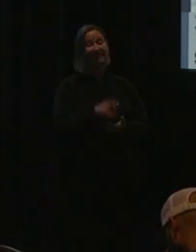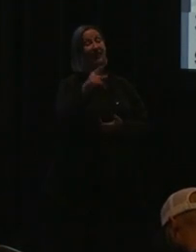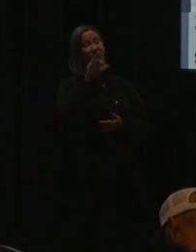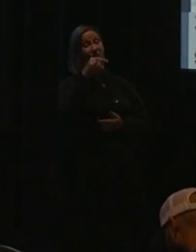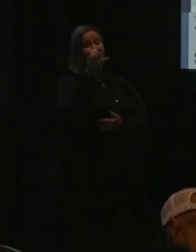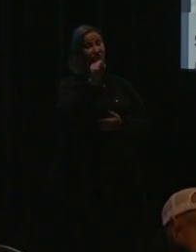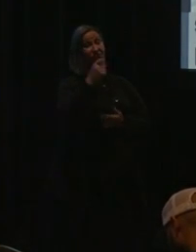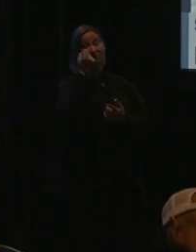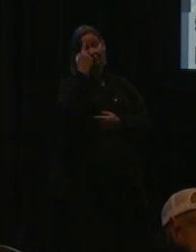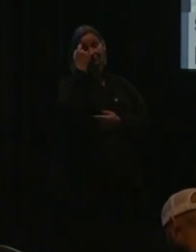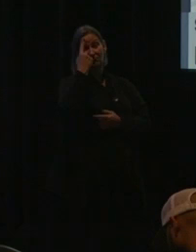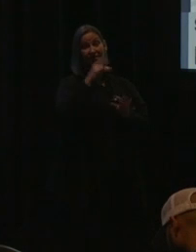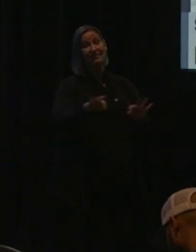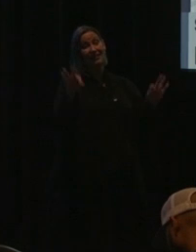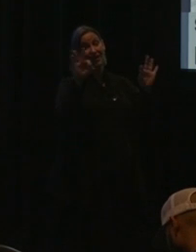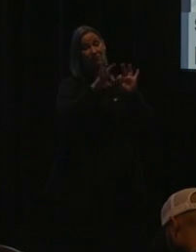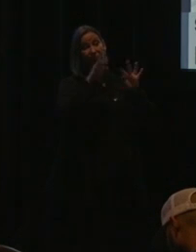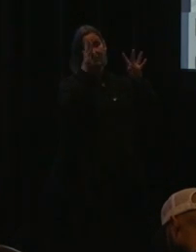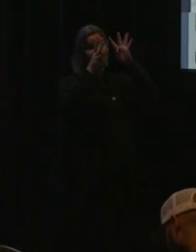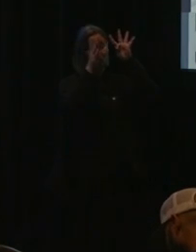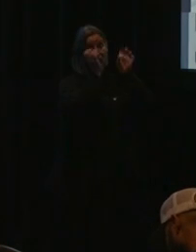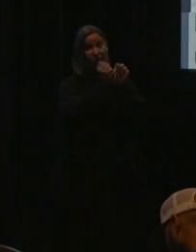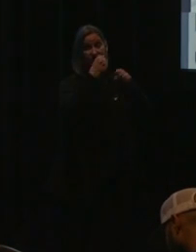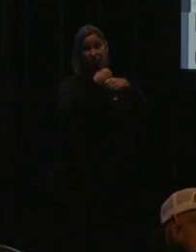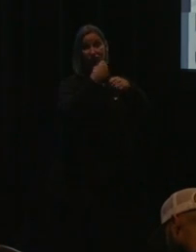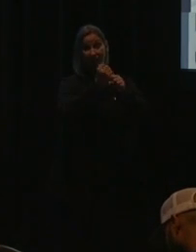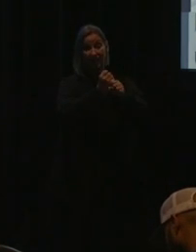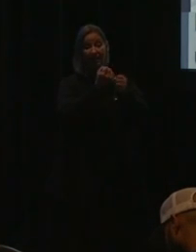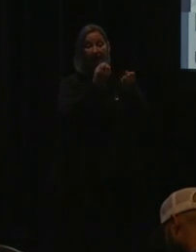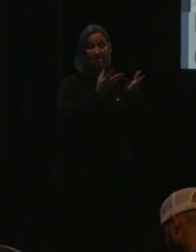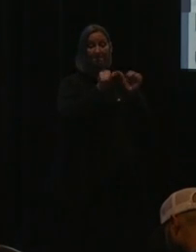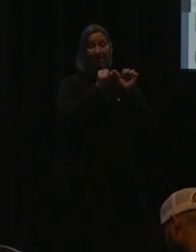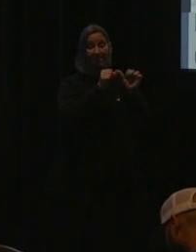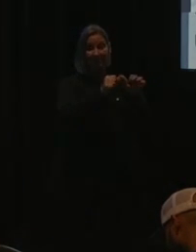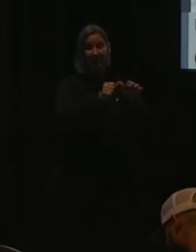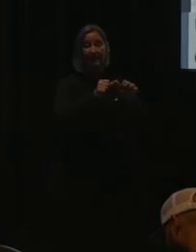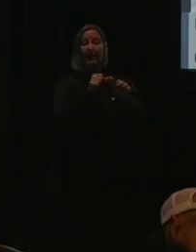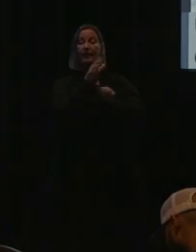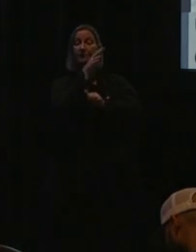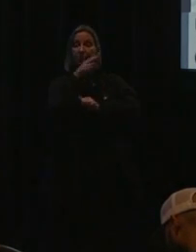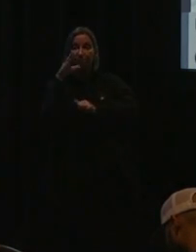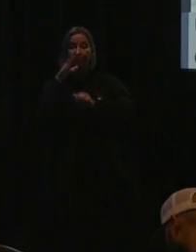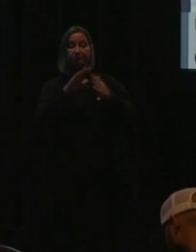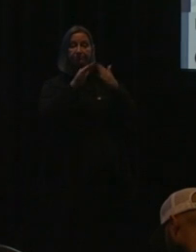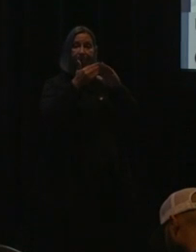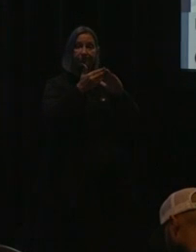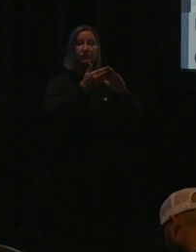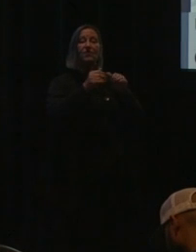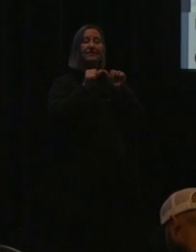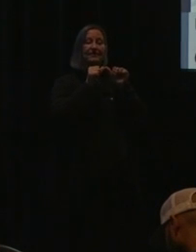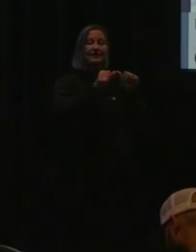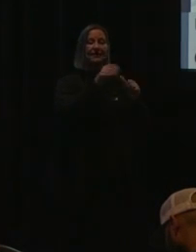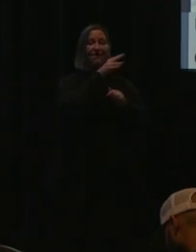has come to understand the importance of the creation and maintenance of multifunctional rural and urban landscapes that integrate sustainable